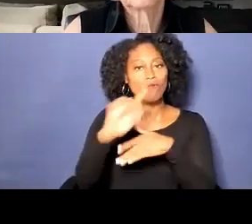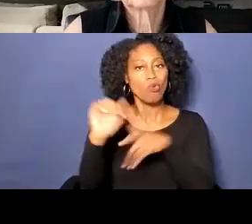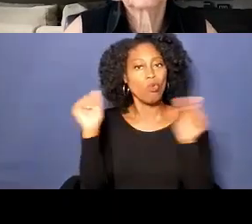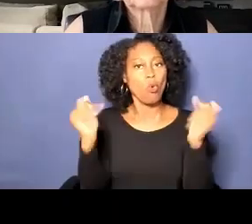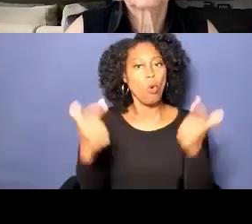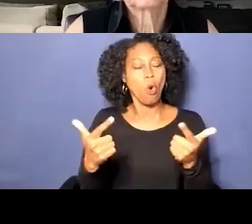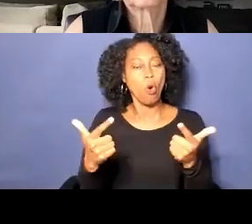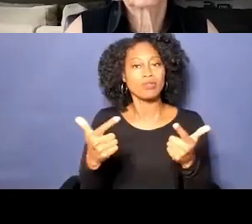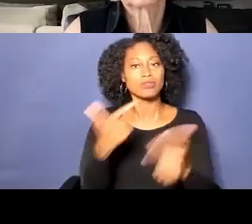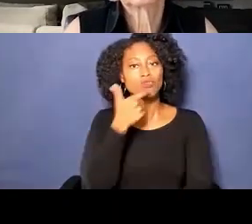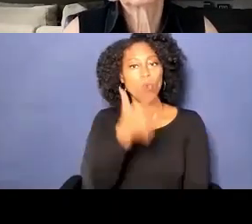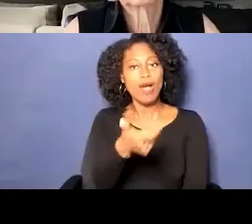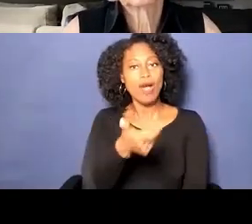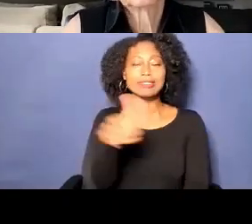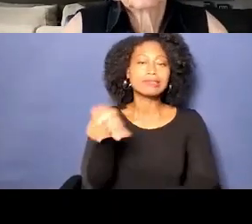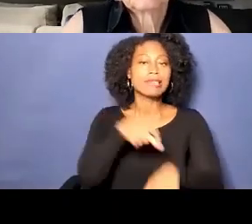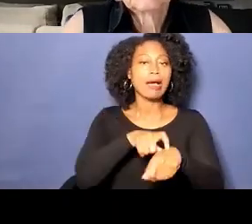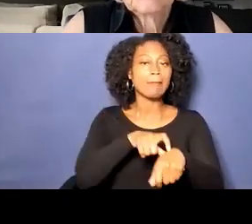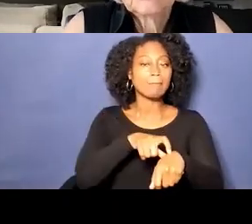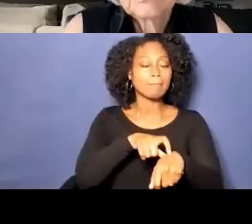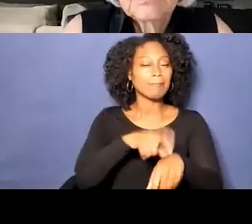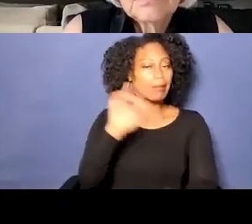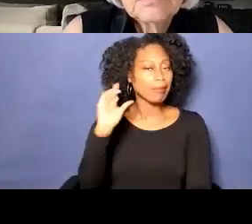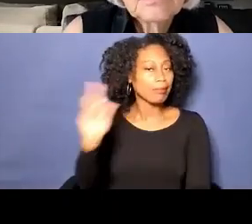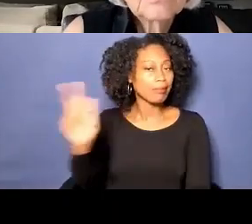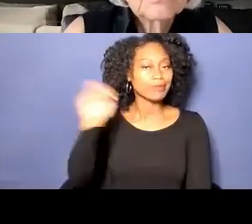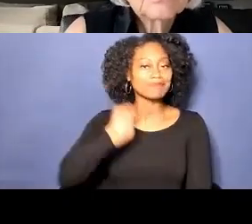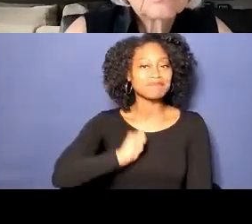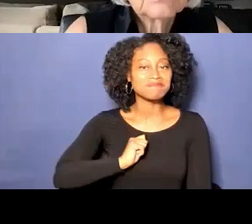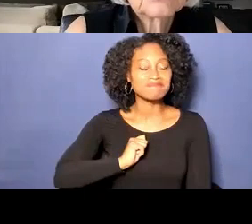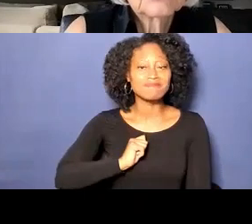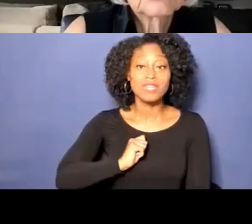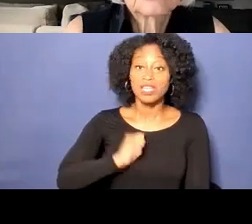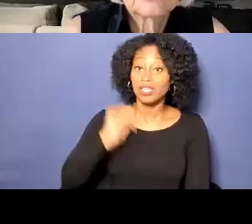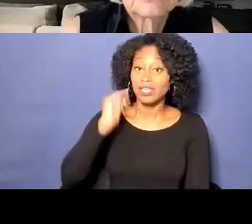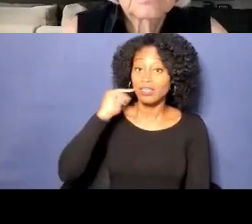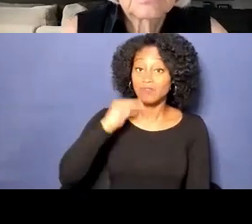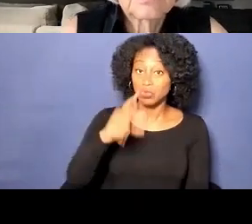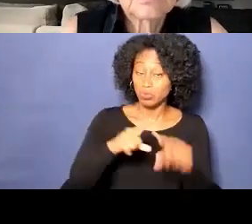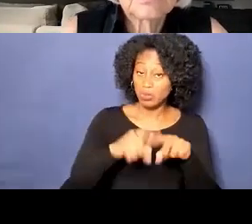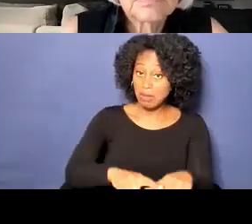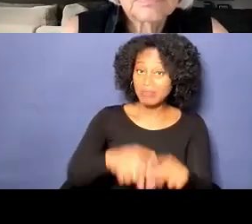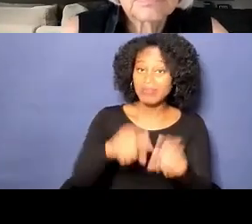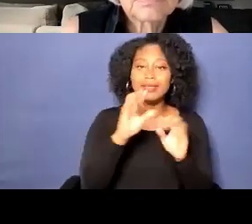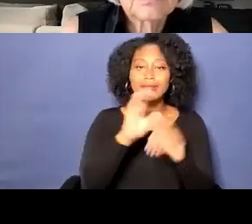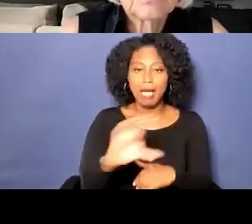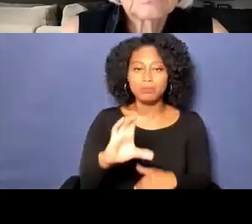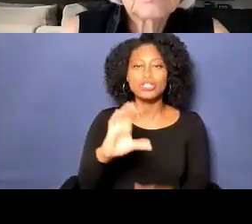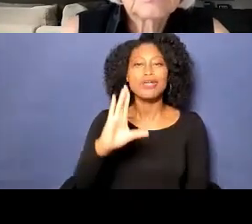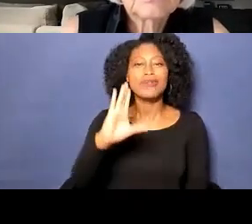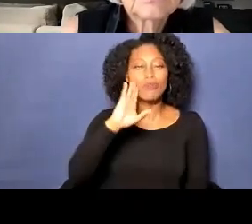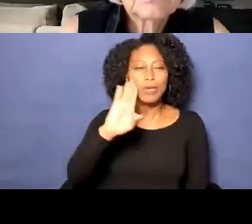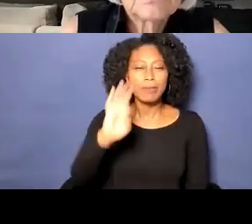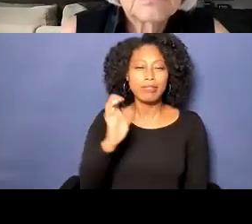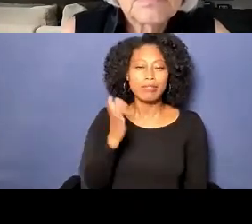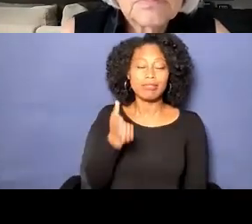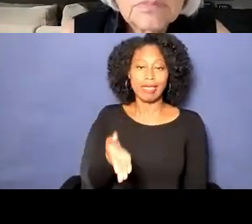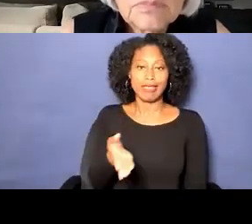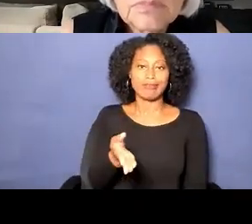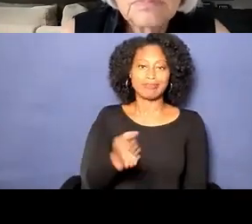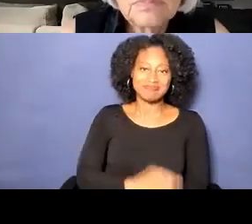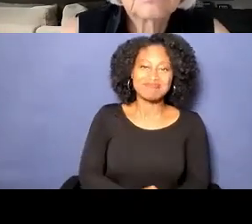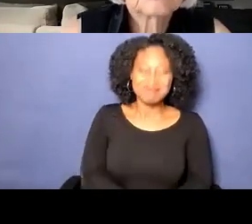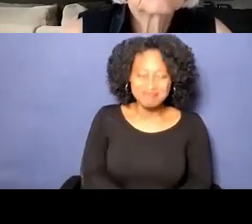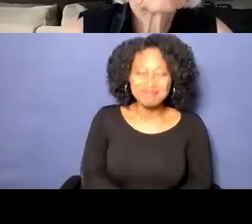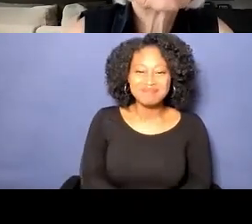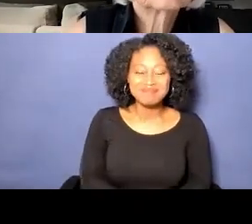product for those who would be reading rather than viewing. With